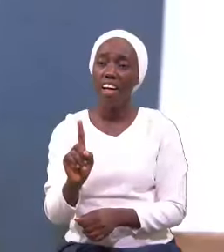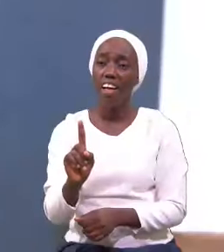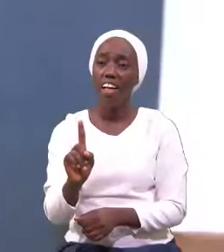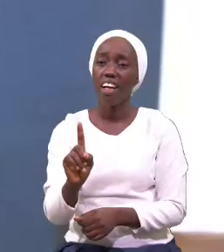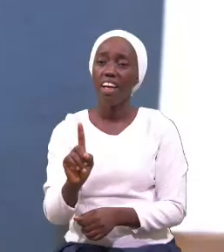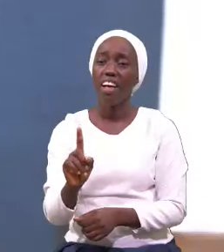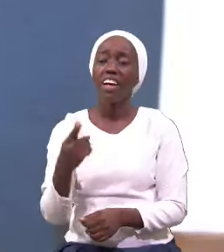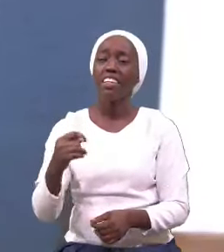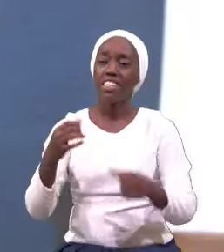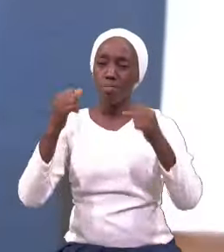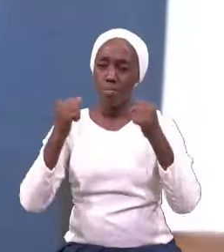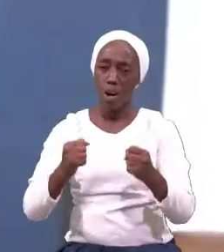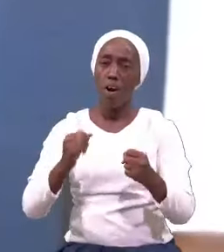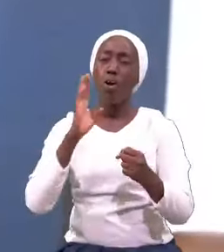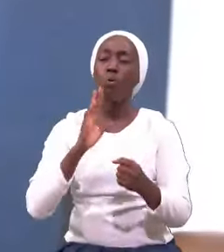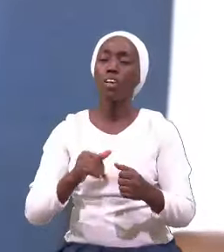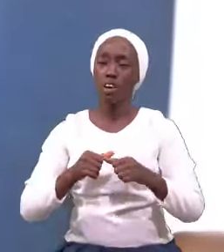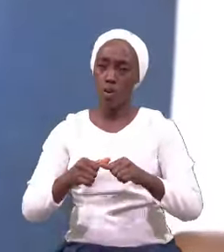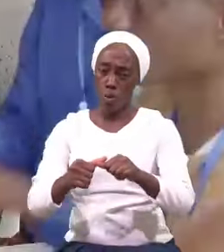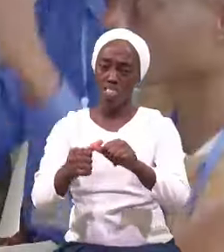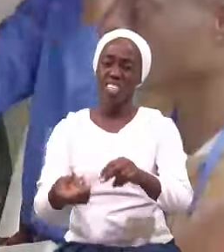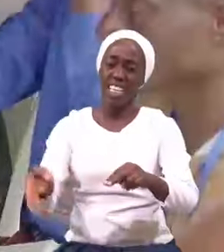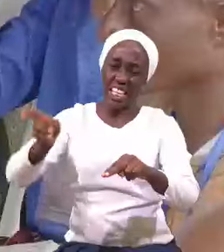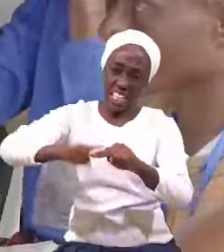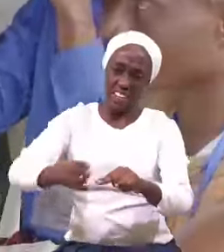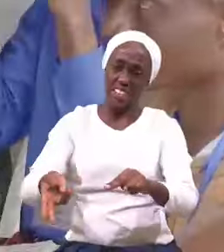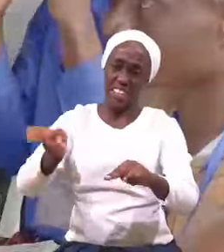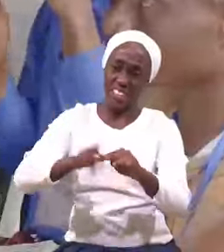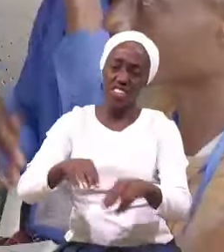the power will keep on increasing.